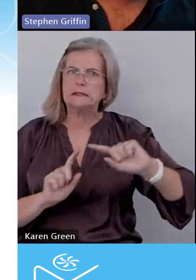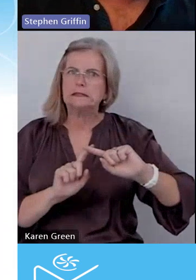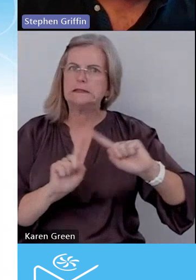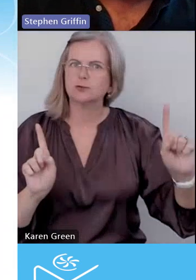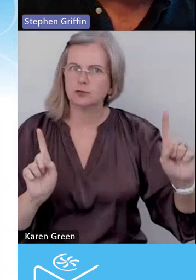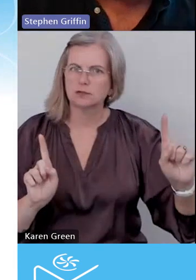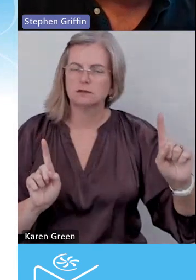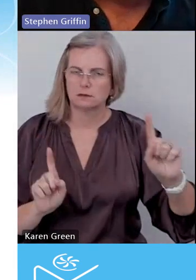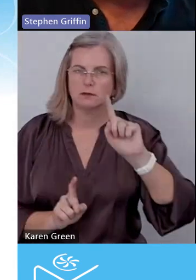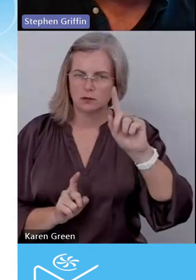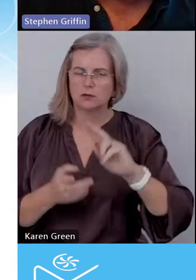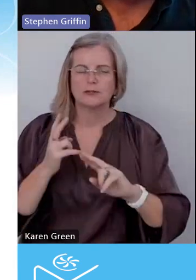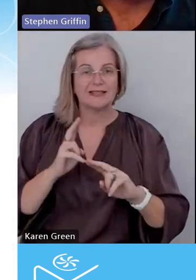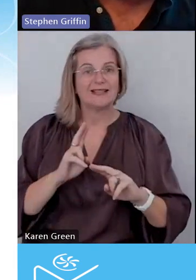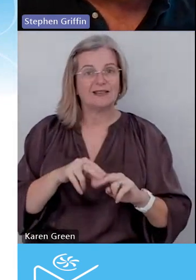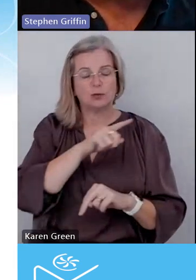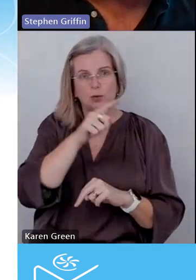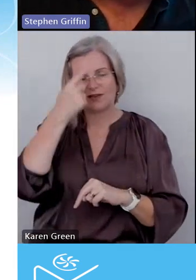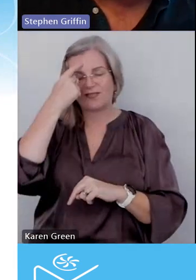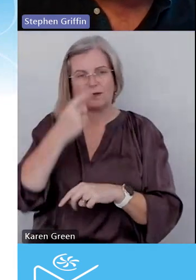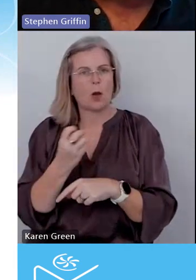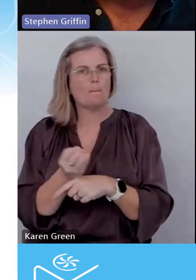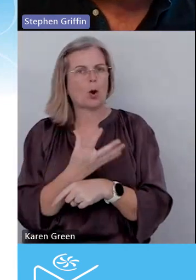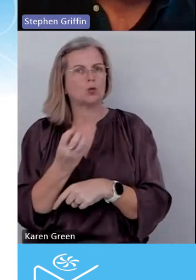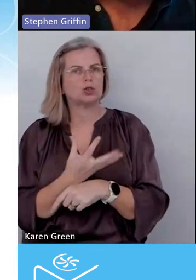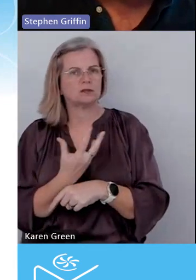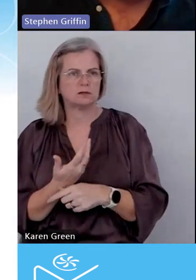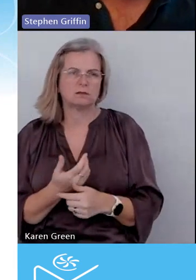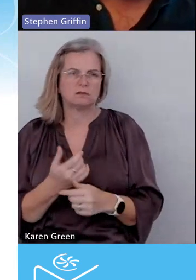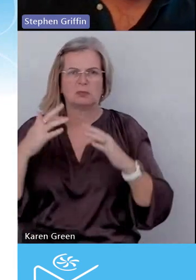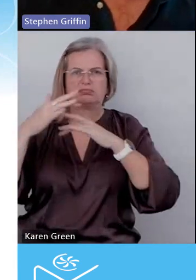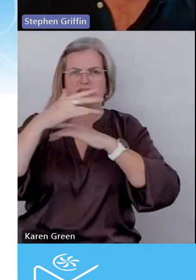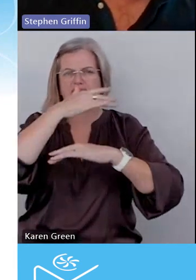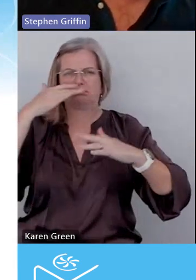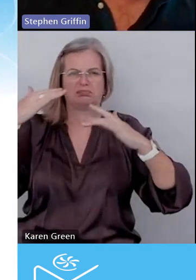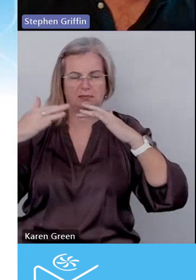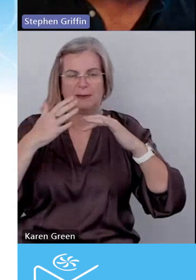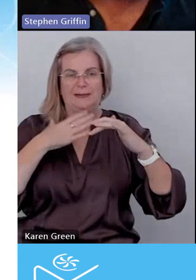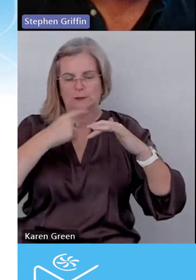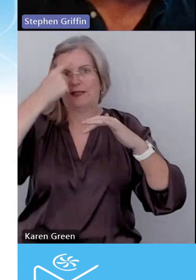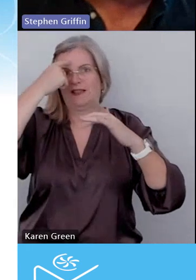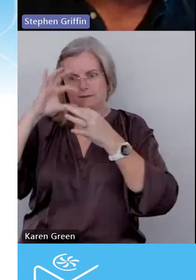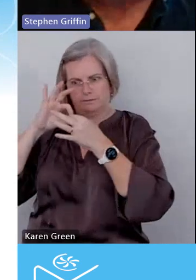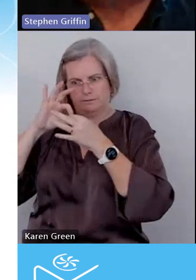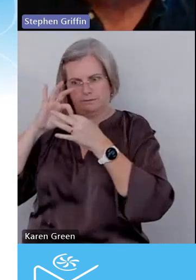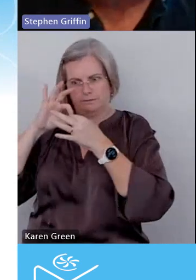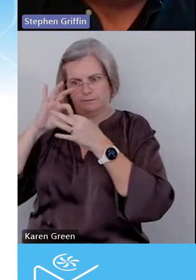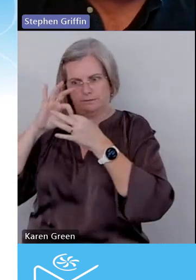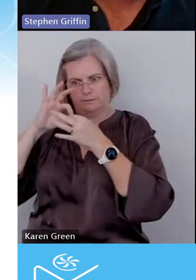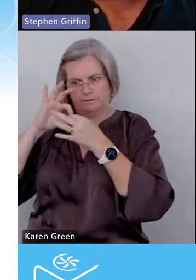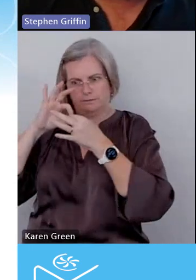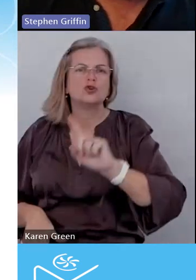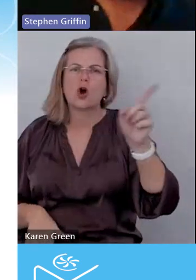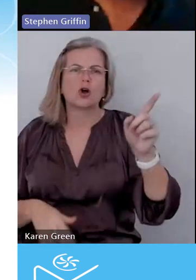you, you need to relate that to other causes of harm that are specific to children and not to adults. And I think that's been used as a bit of an